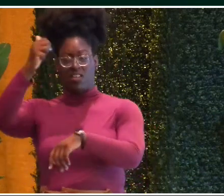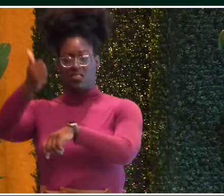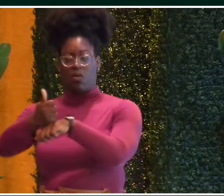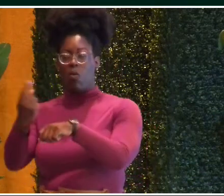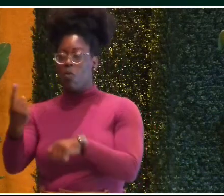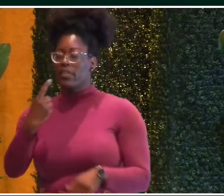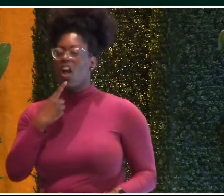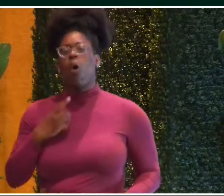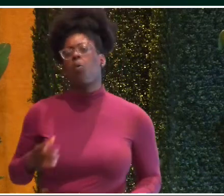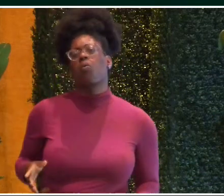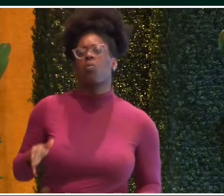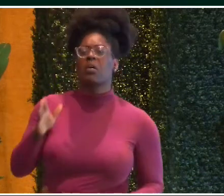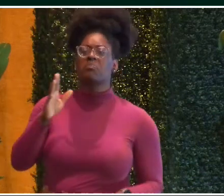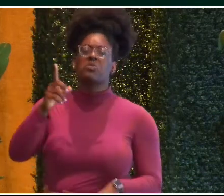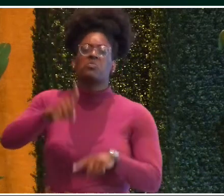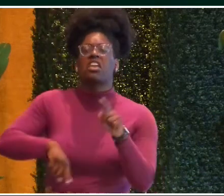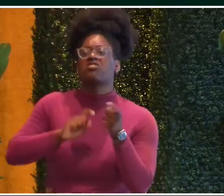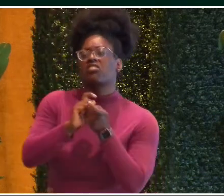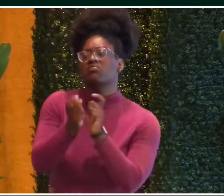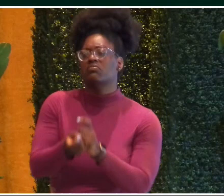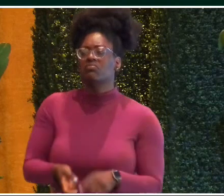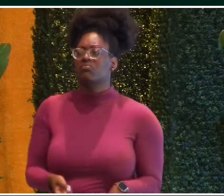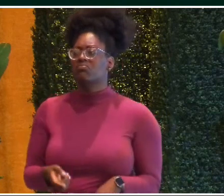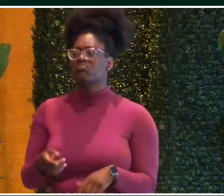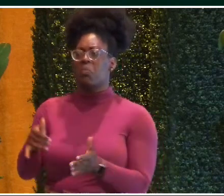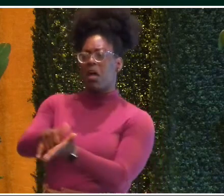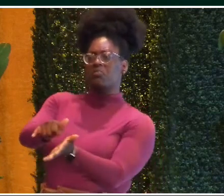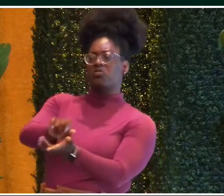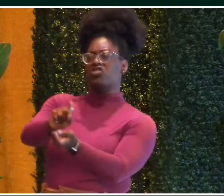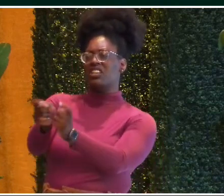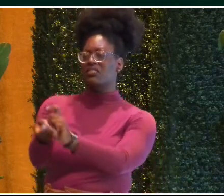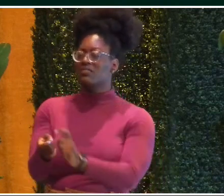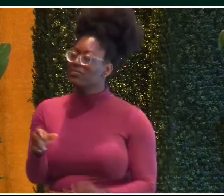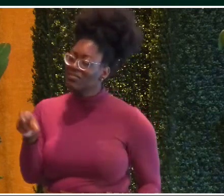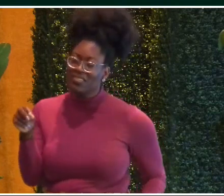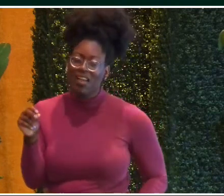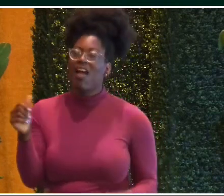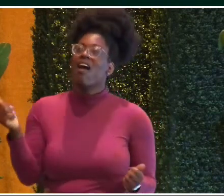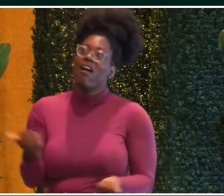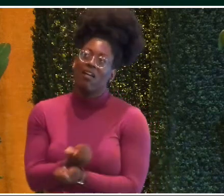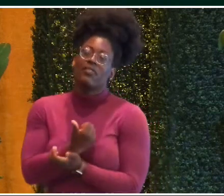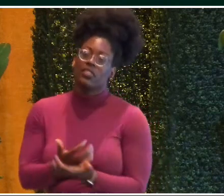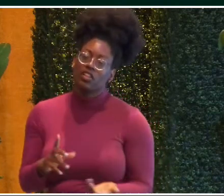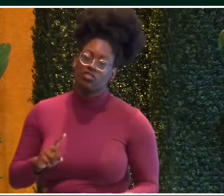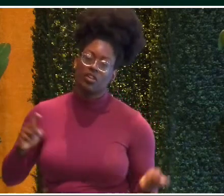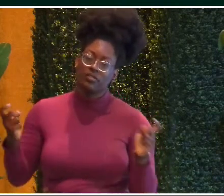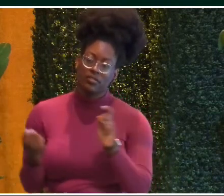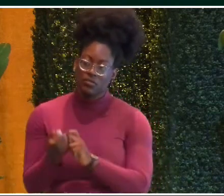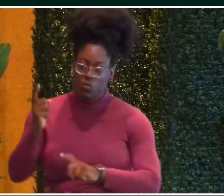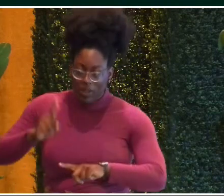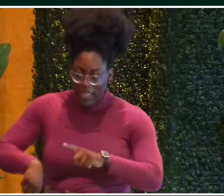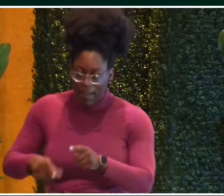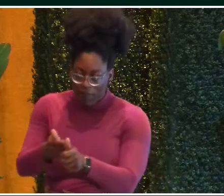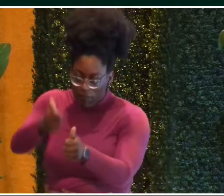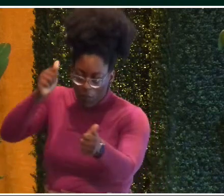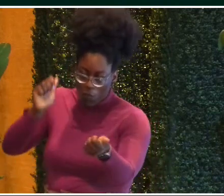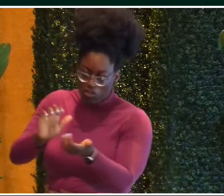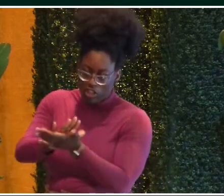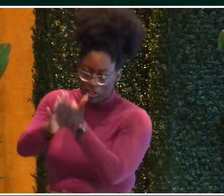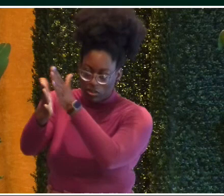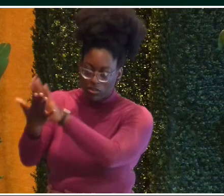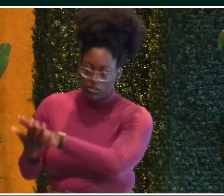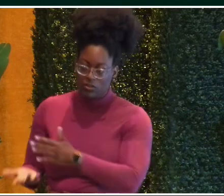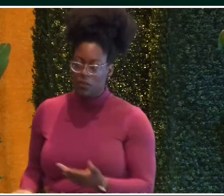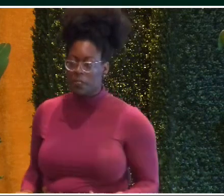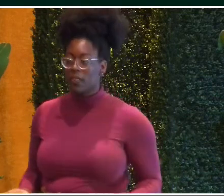change, when in fact everything changes. And we learn from Octavia that everything we touch changes and